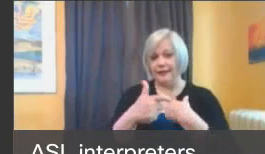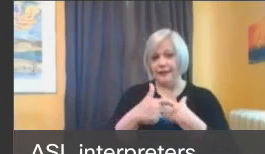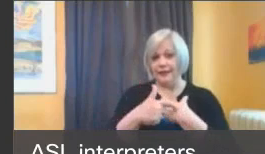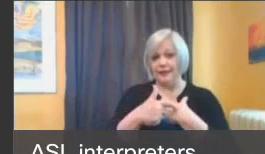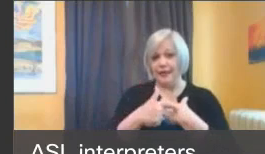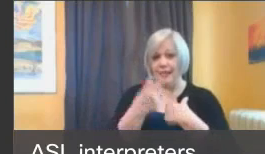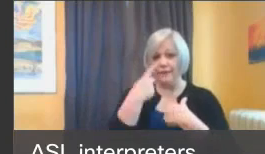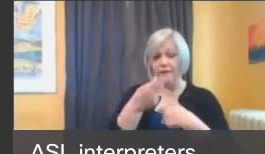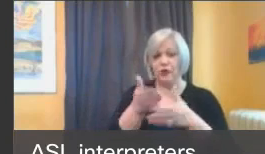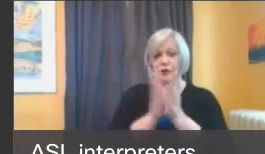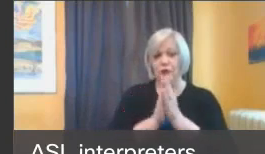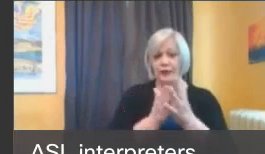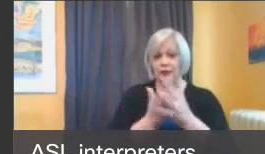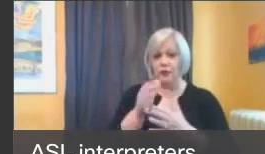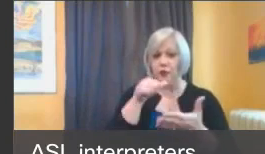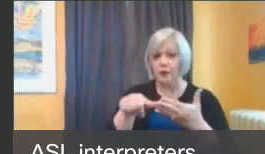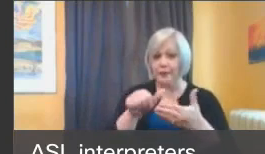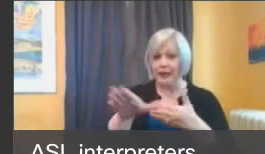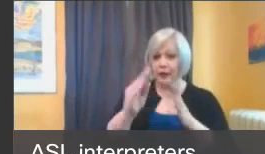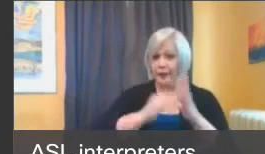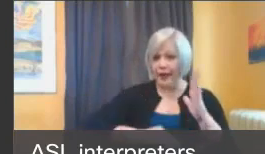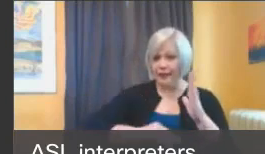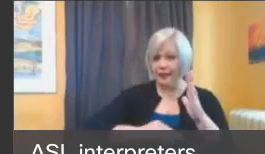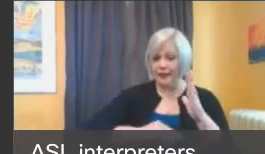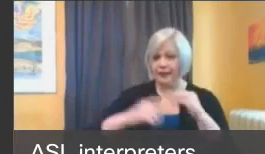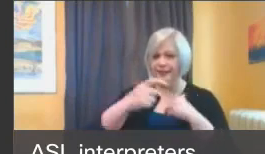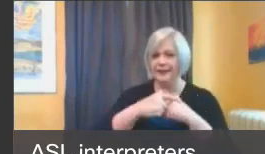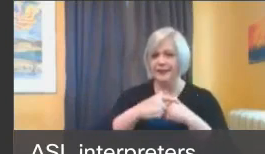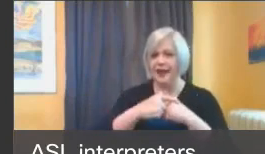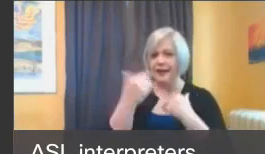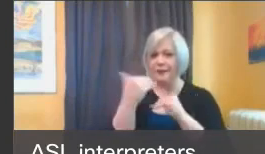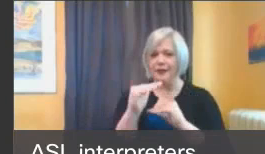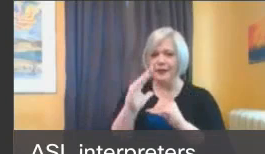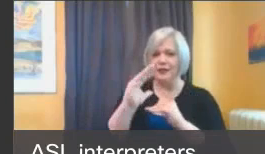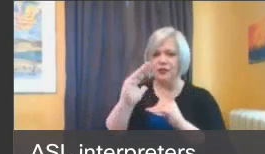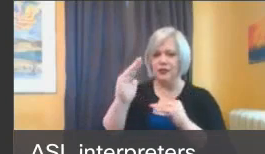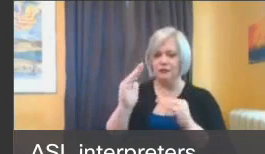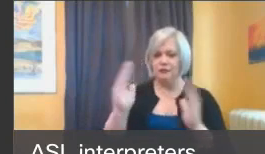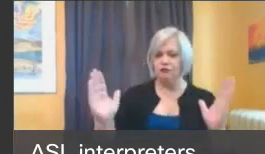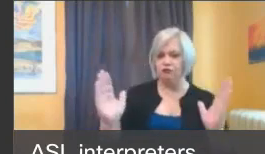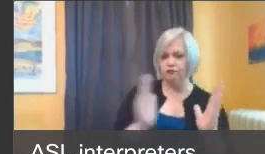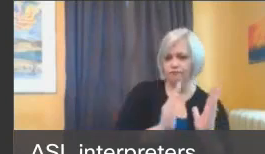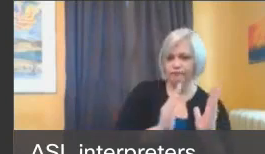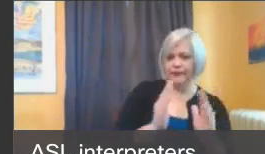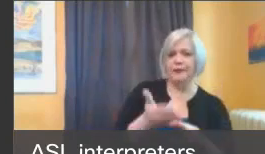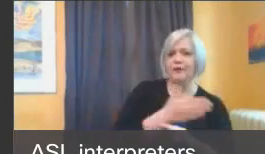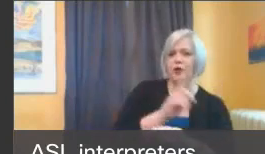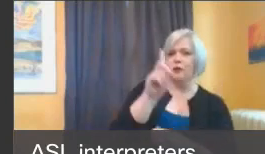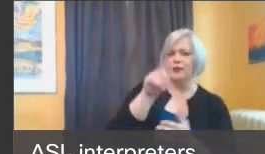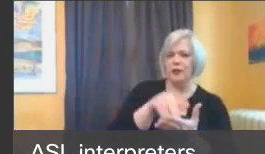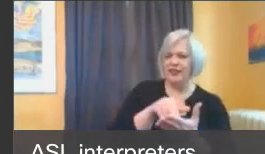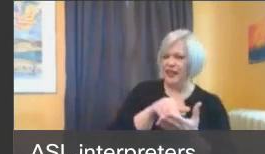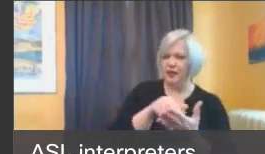a vote by mail ballot. There was some numbers thrown out that it was over 1,000 plus days under